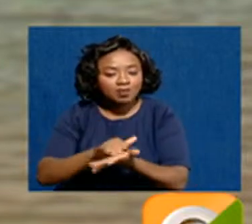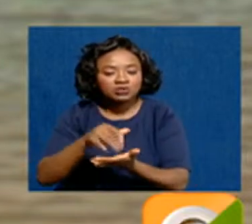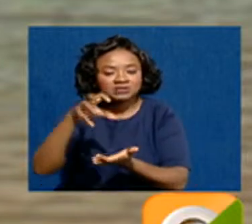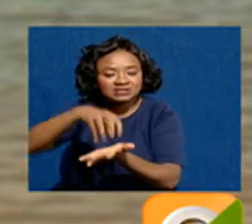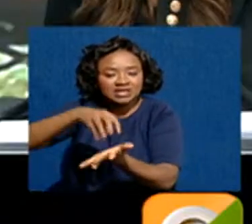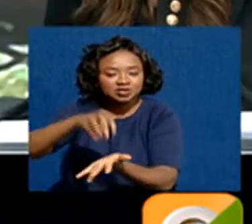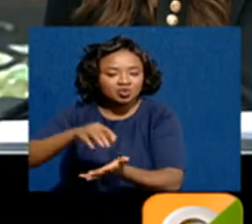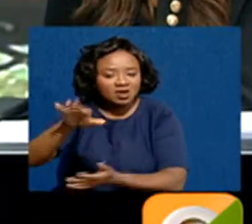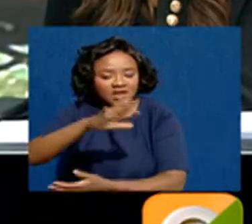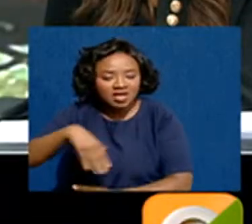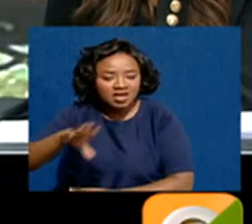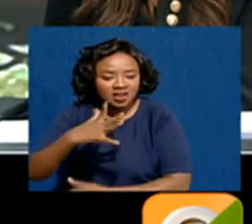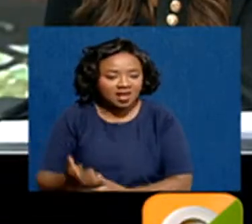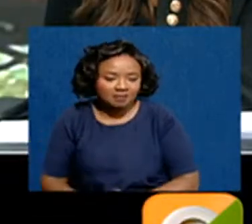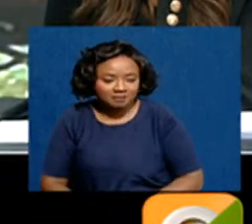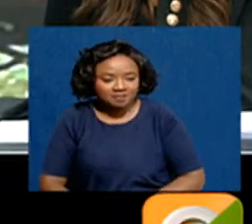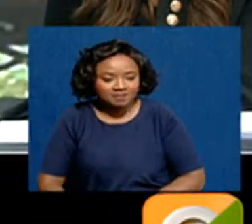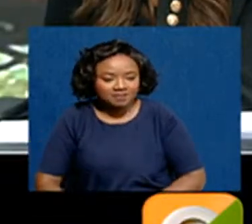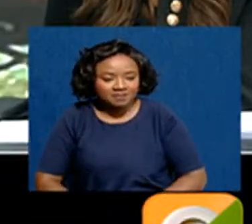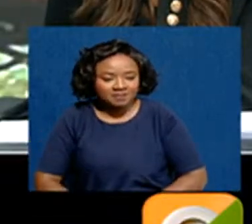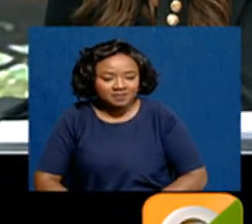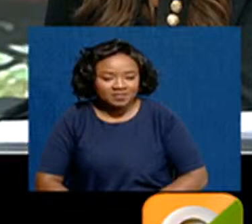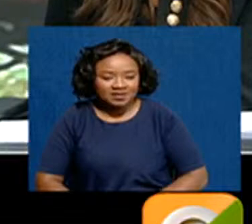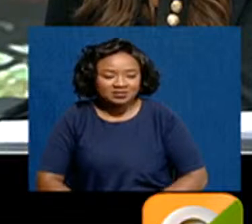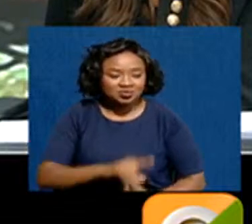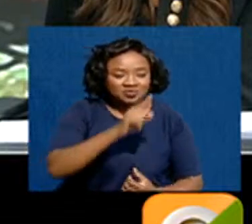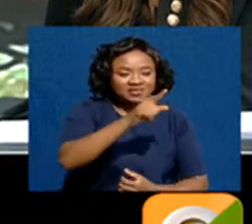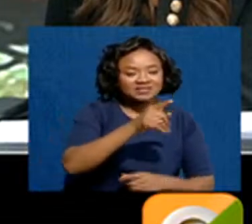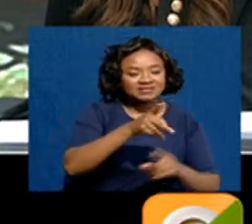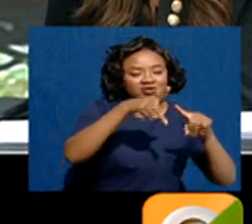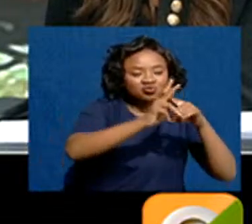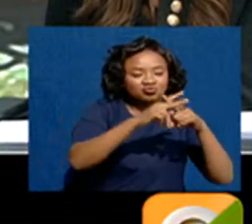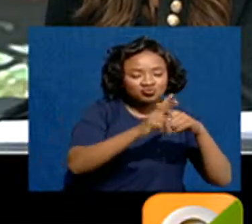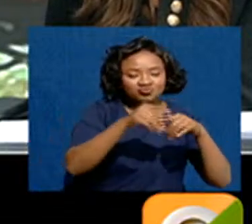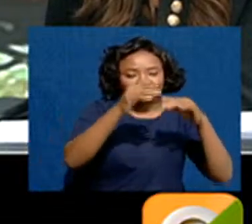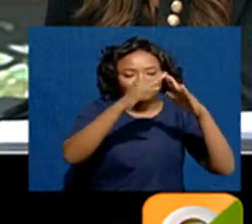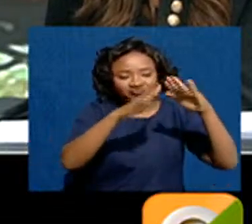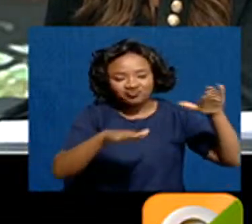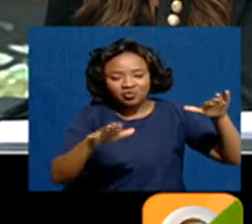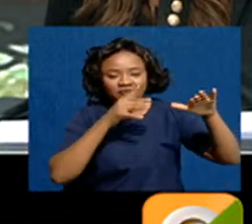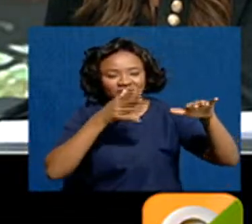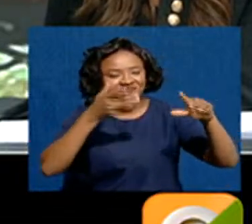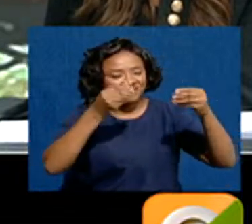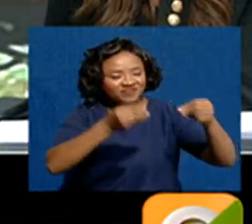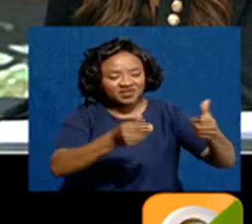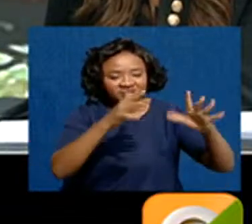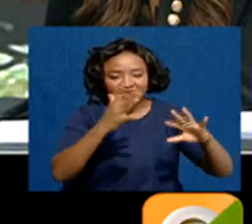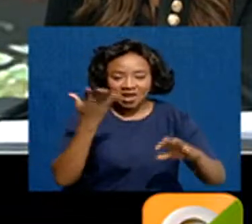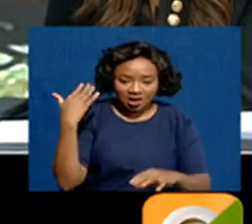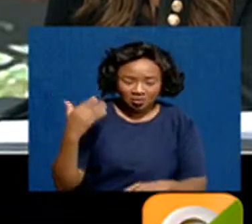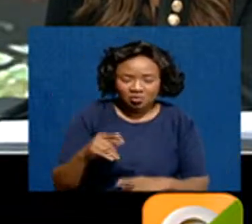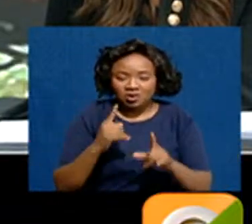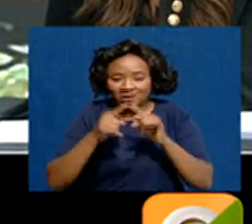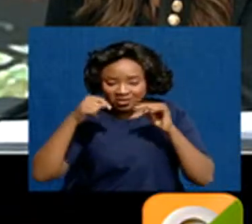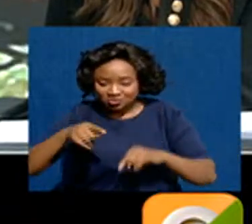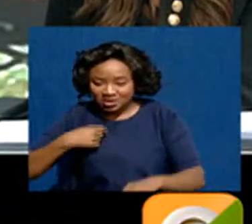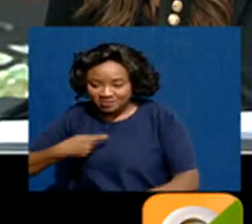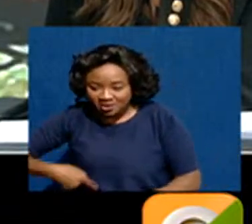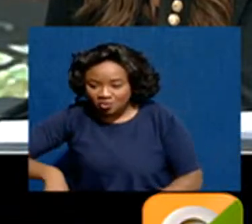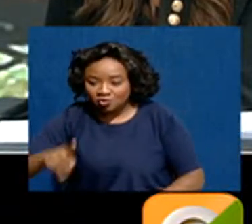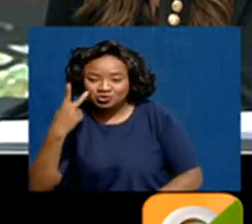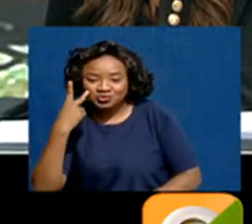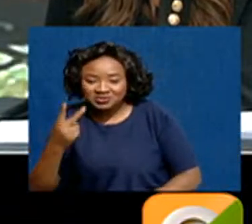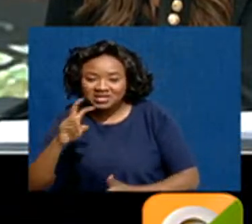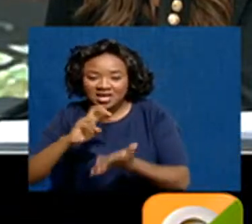bigger than fixing a leaking roof. So the leaking roof issue was sorted a long time ago. Okay. Today, I was at the airport to see the progress of a project